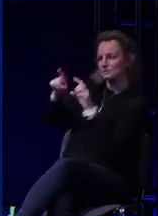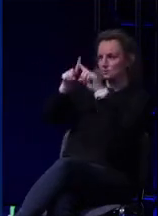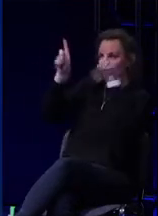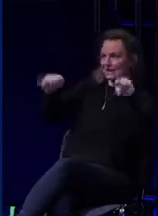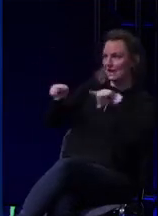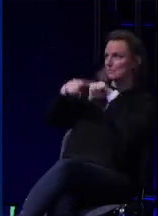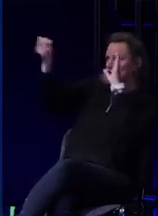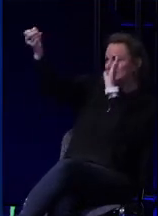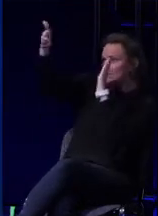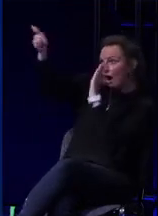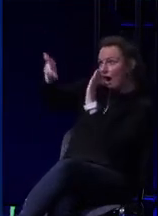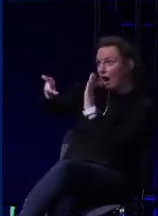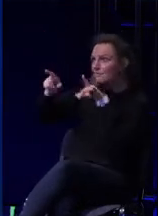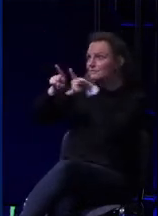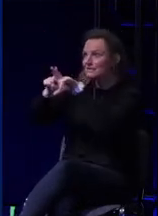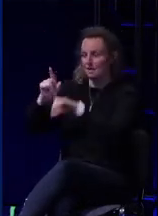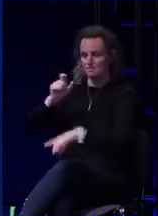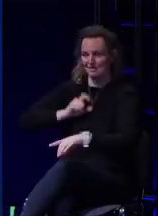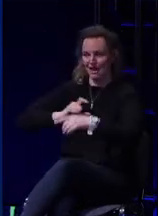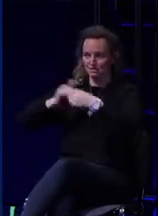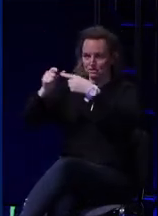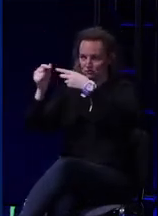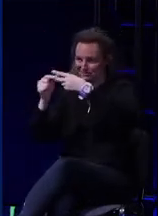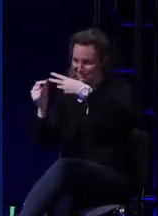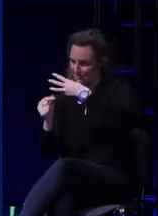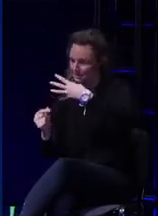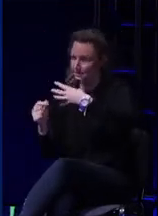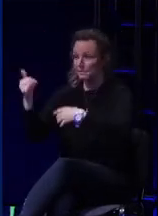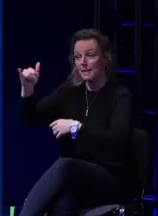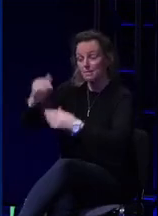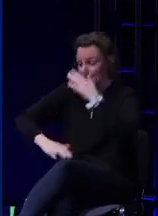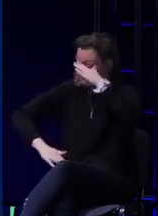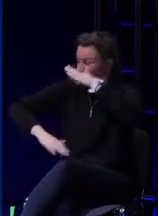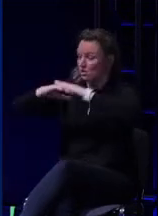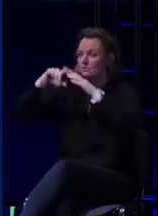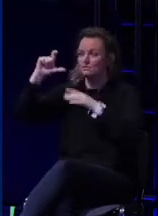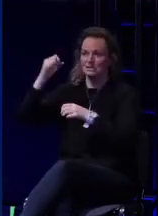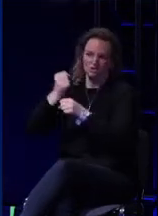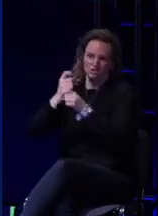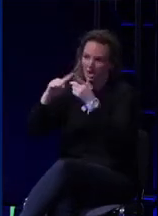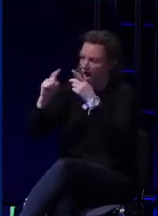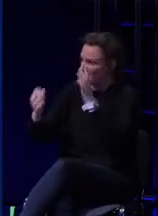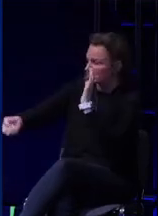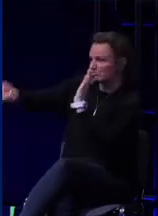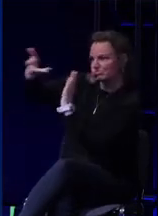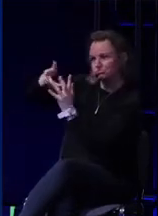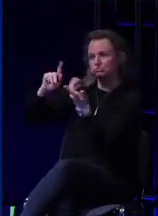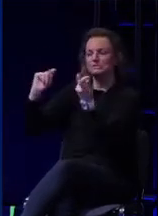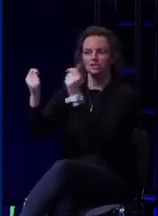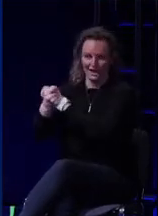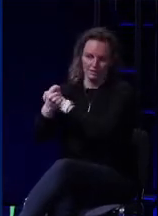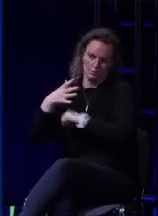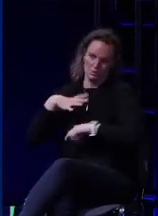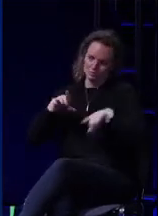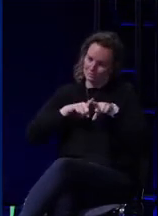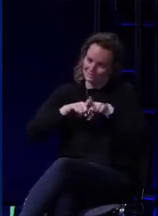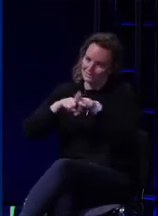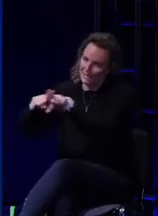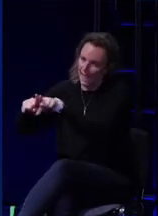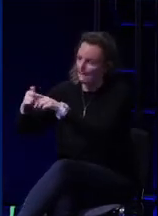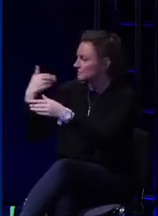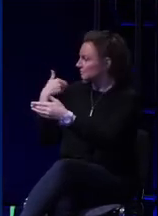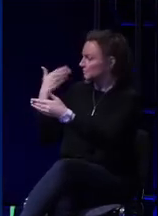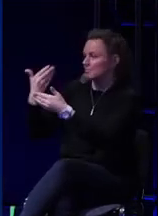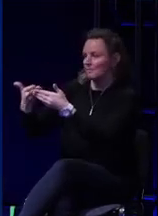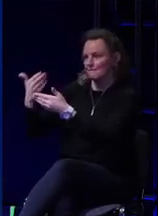had the same characteristics, or the stuff that we were doing that might be full CG could also have the same aesthetic. Yeah, exactly. We have a